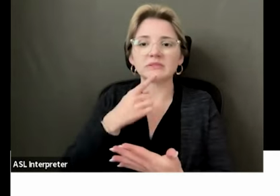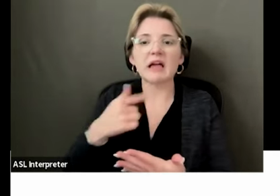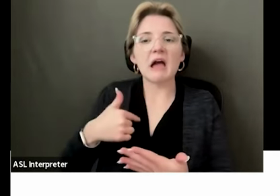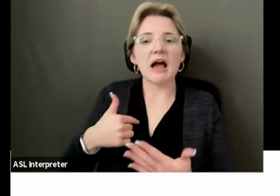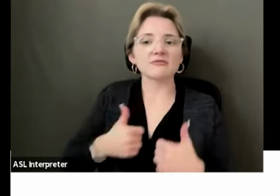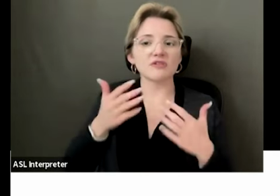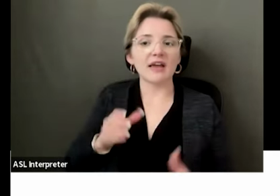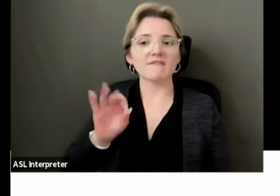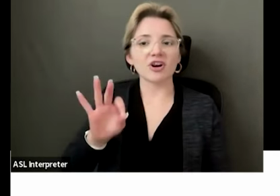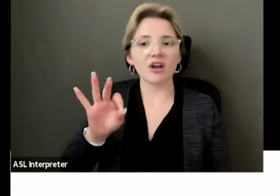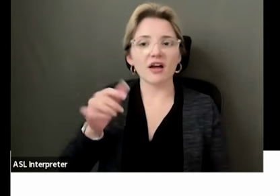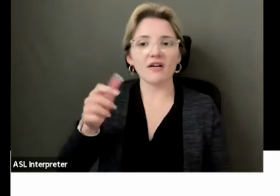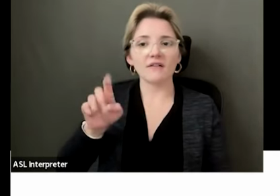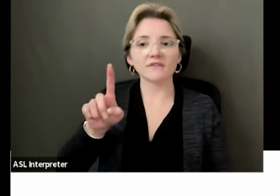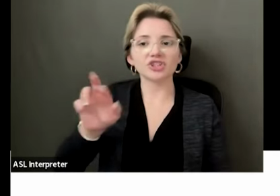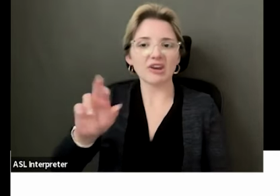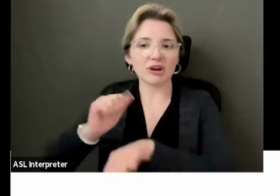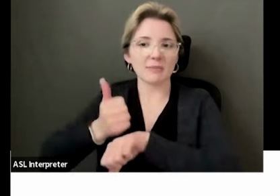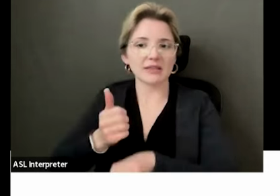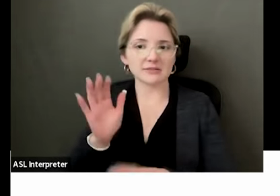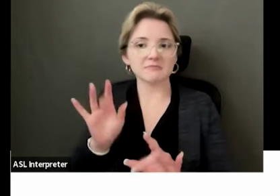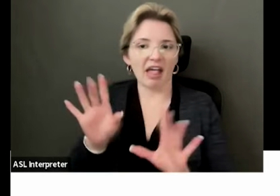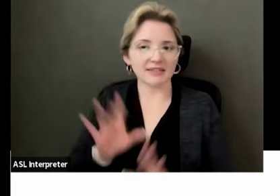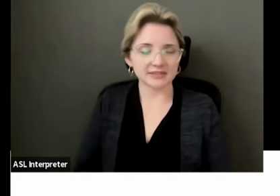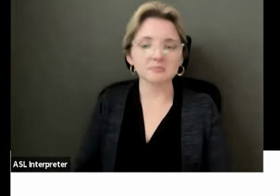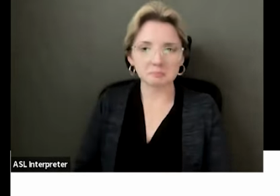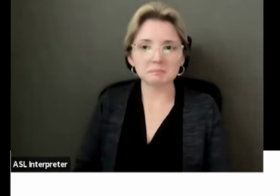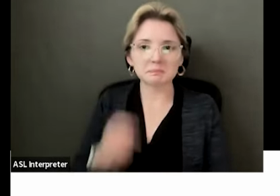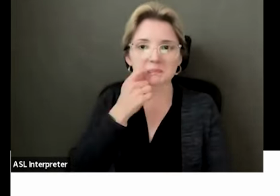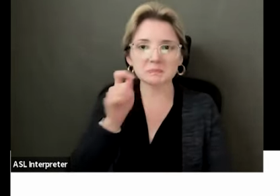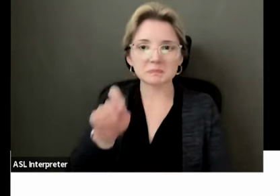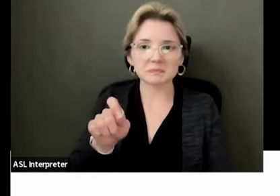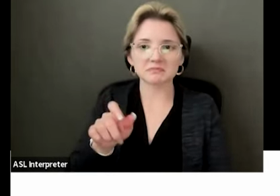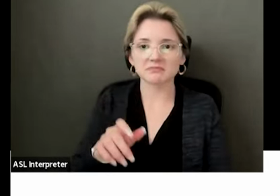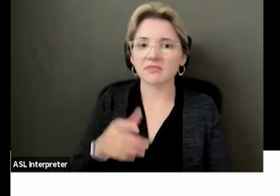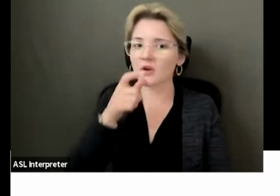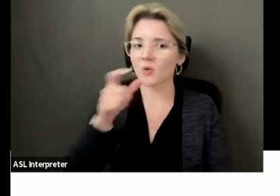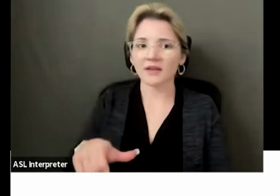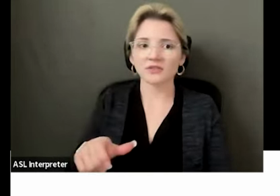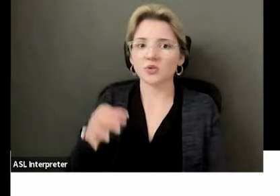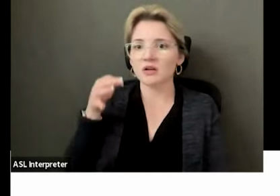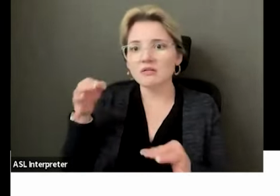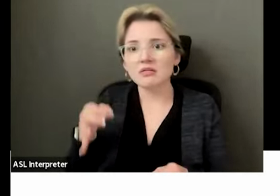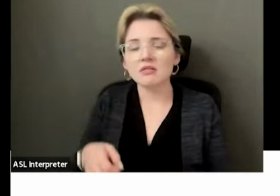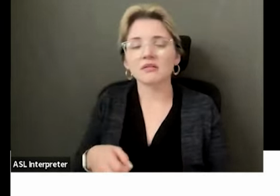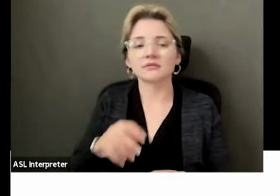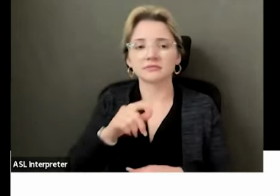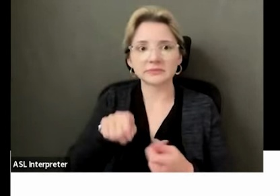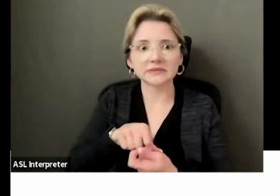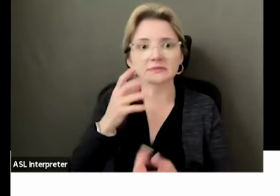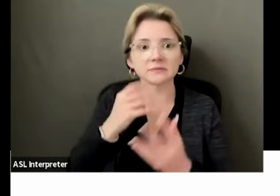way of certification. A survivor can submit a police report or text messages or phone calls, but it's important to remember